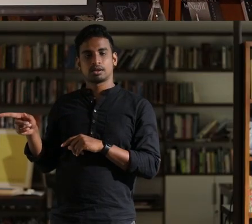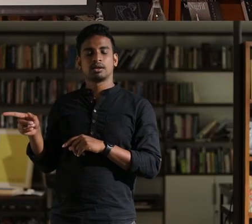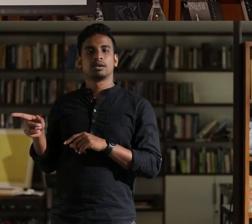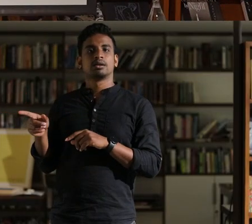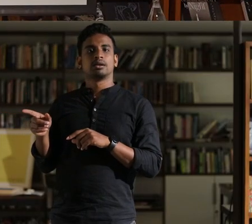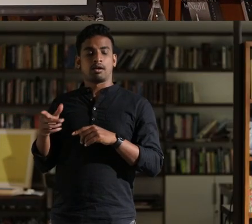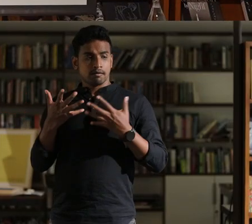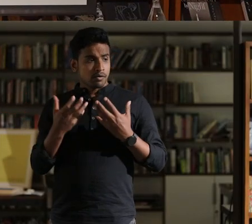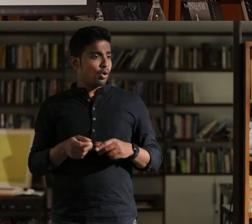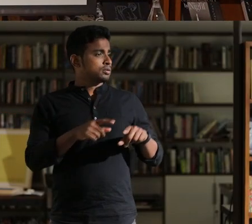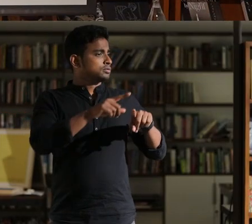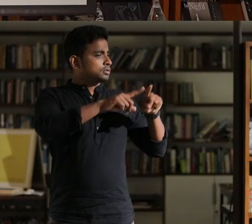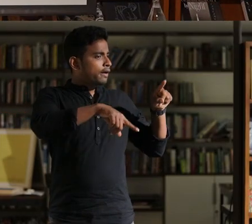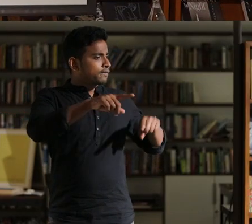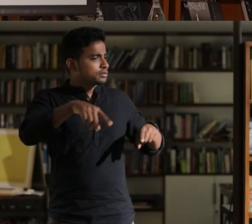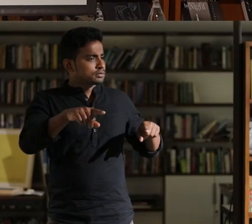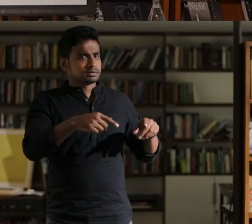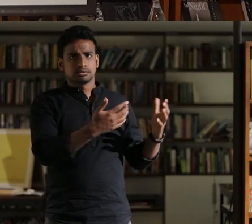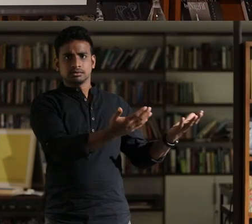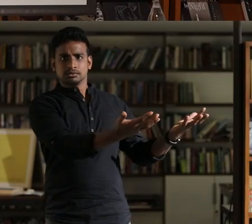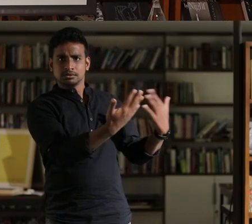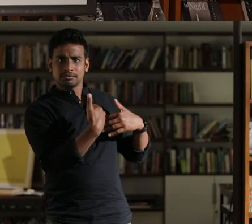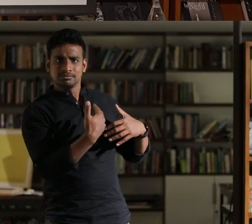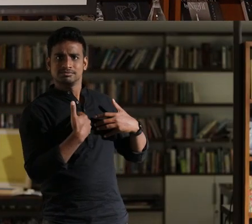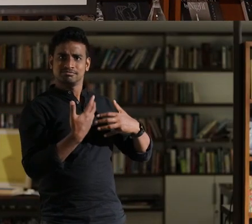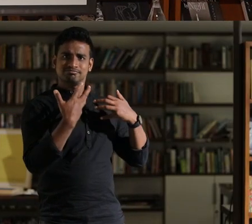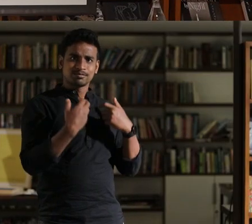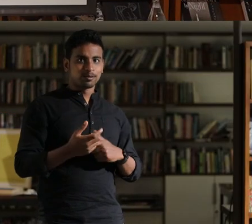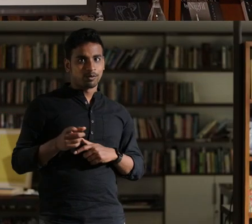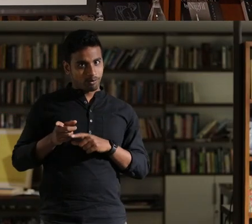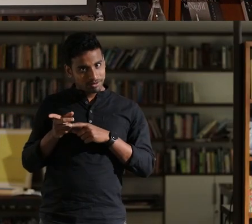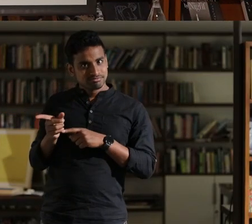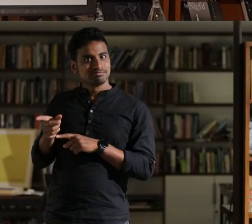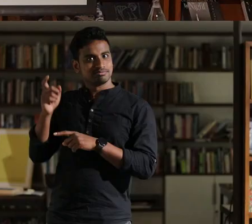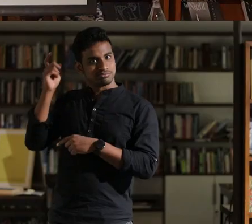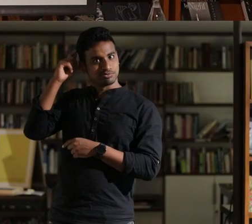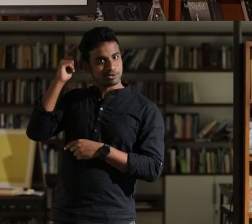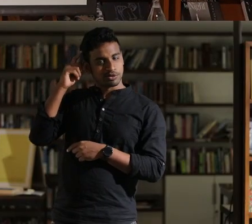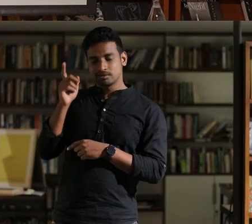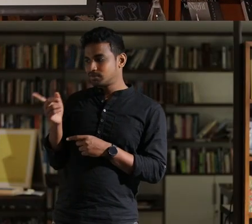in diversity of views, but what can you do in the museum to bring it in?